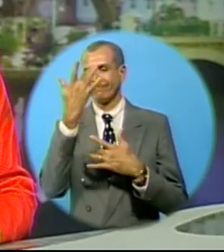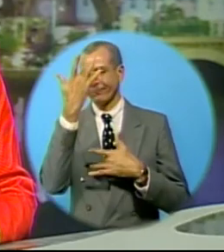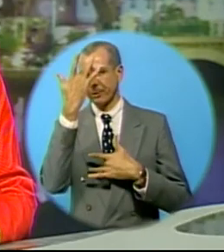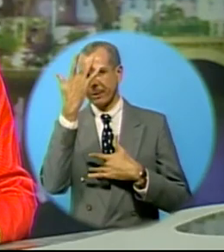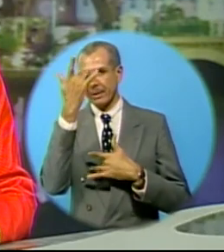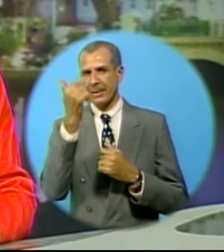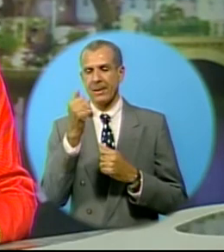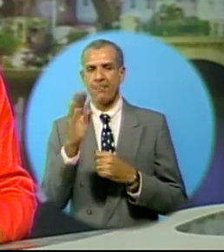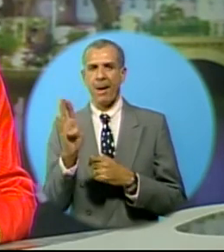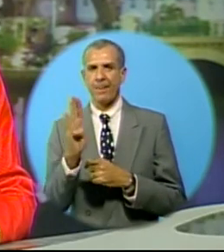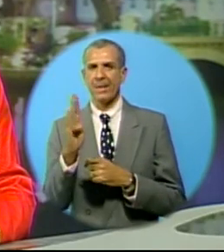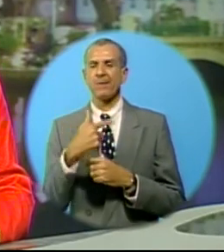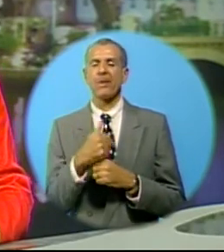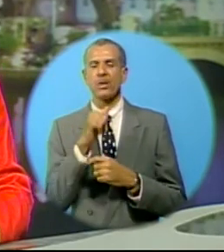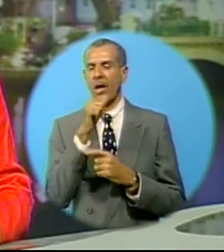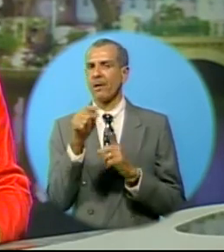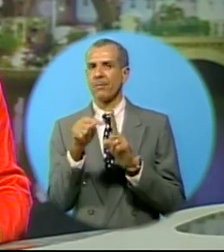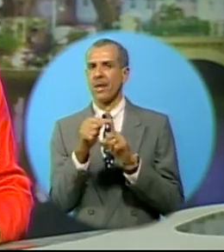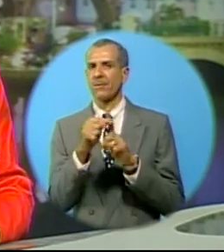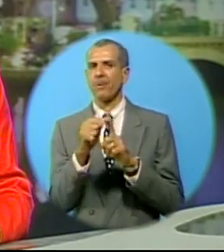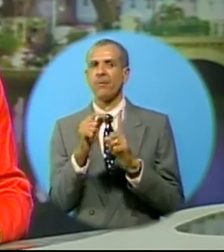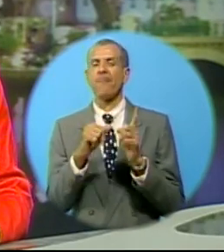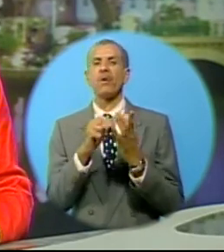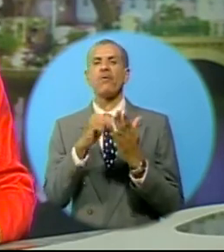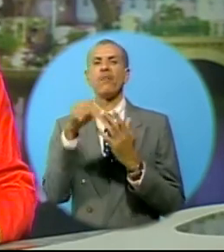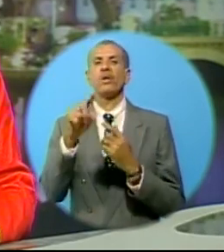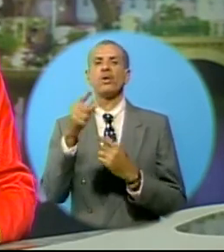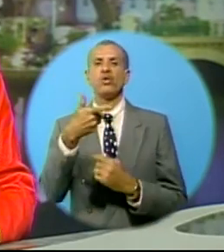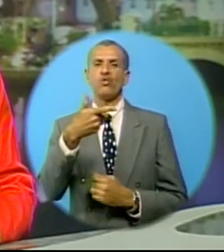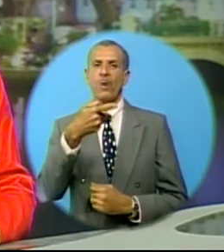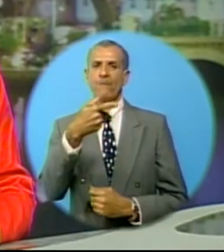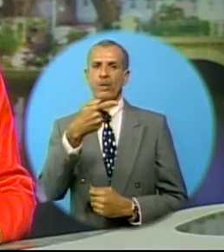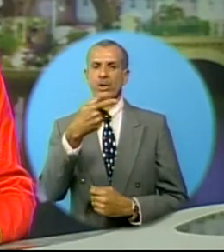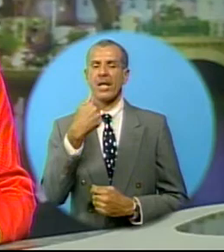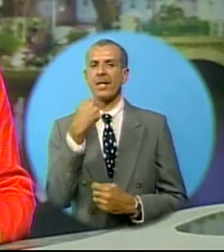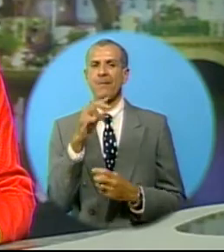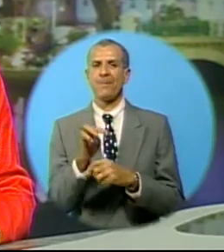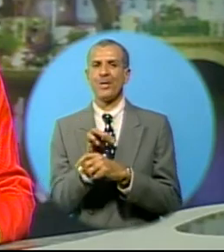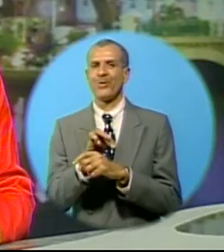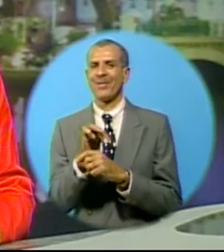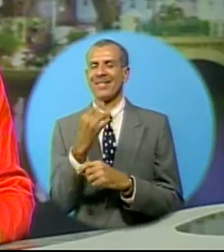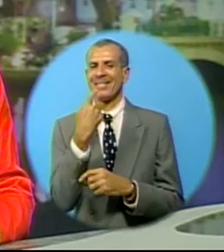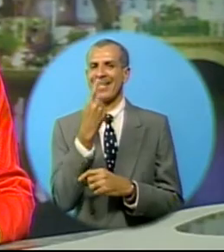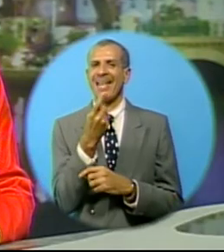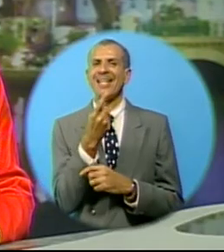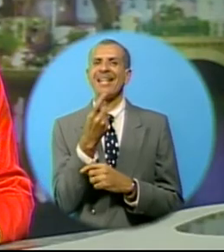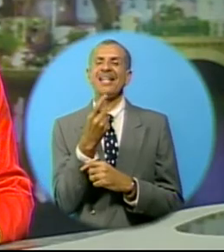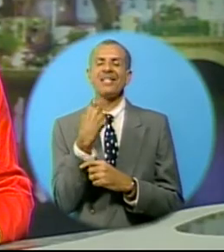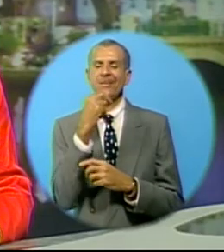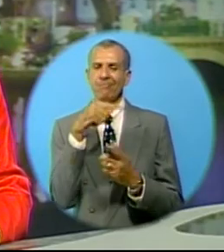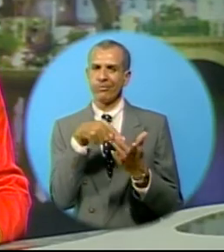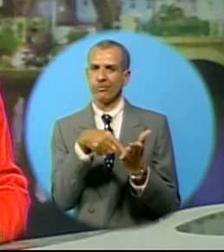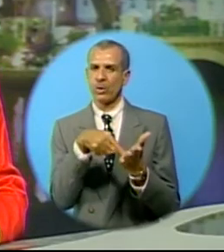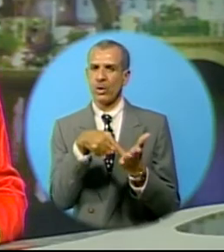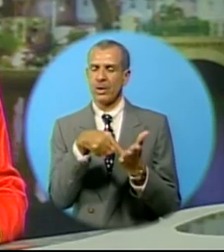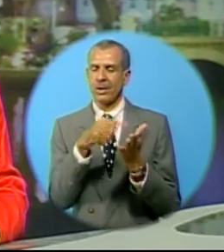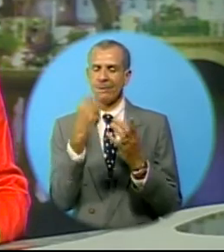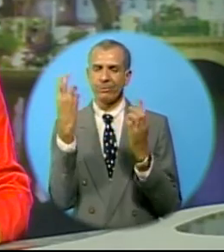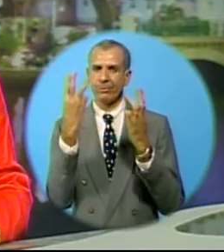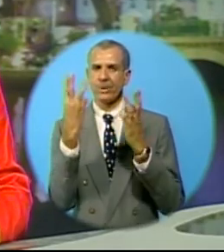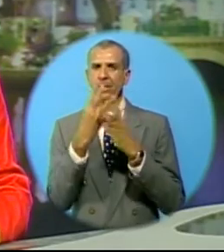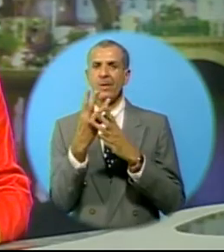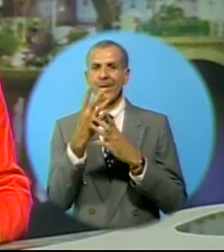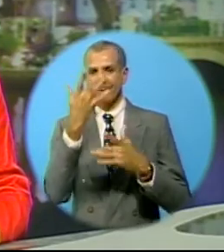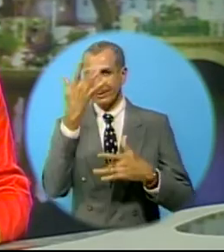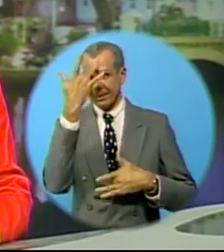not been positive cases since November 21st. In a release, the ministry says it has noted the concerns in relation to the virus